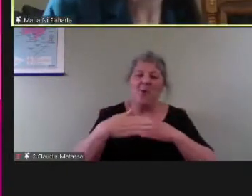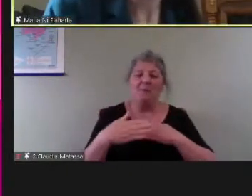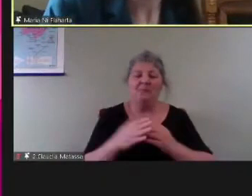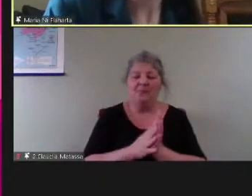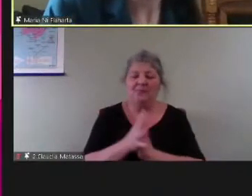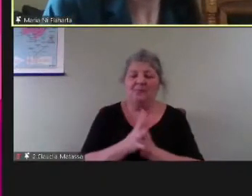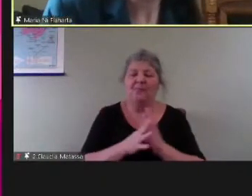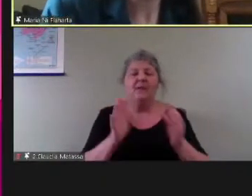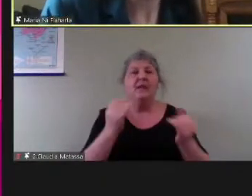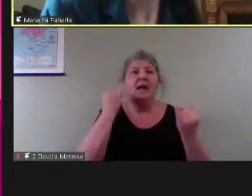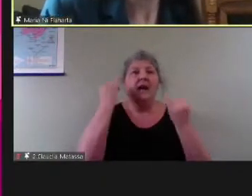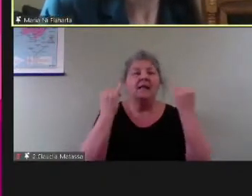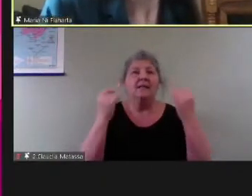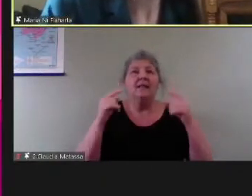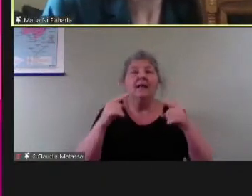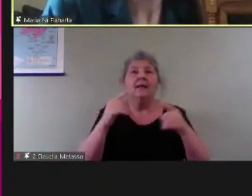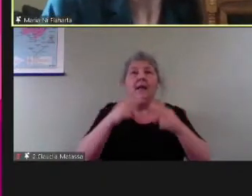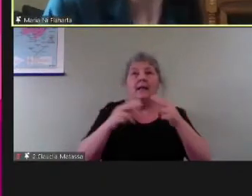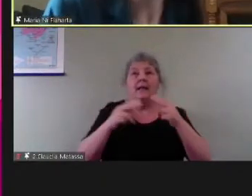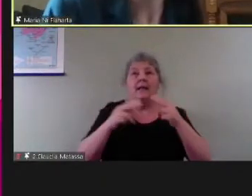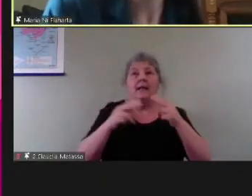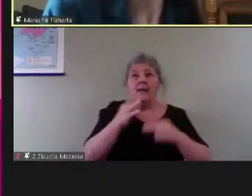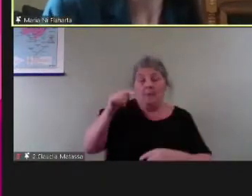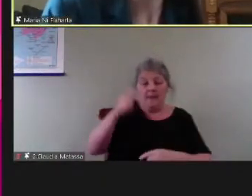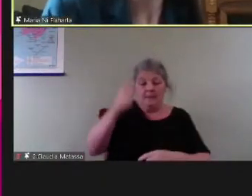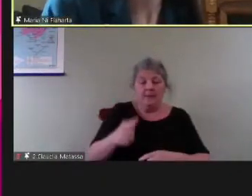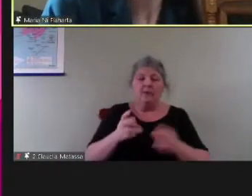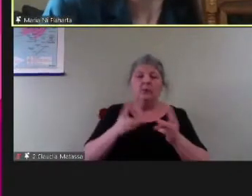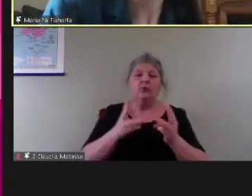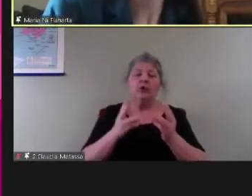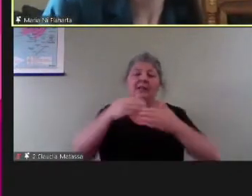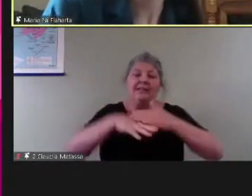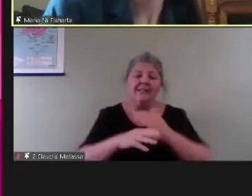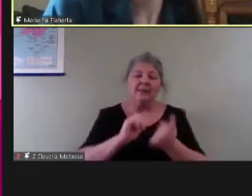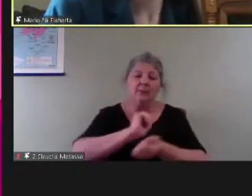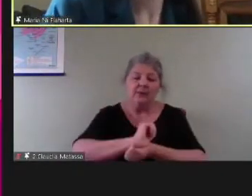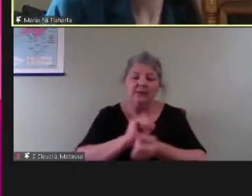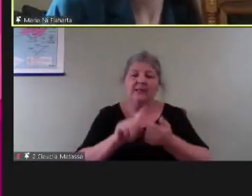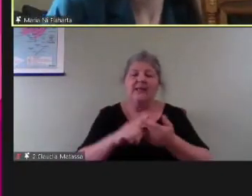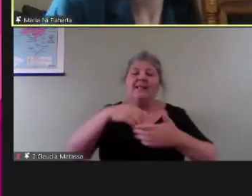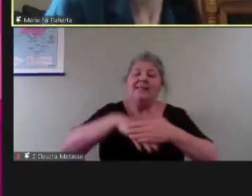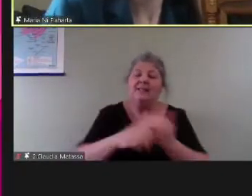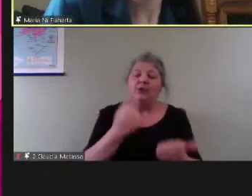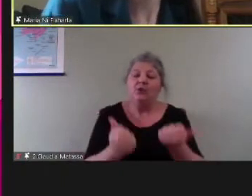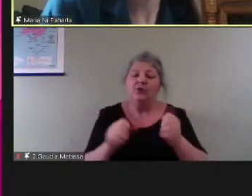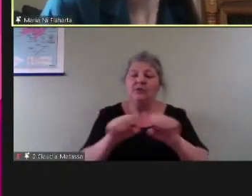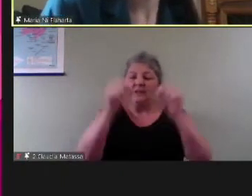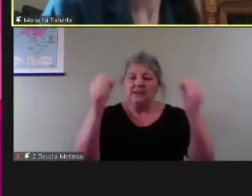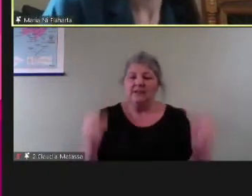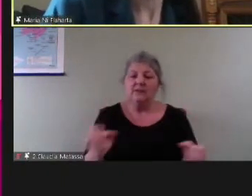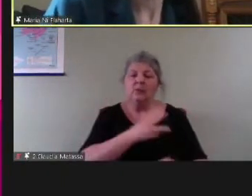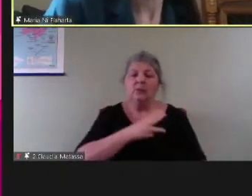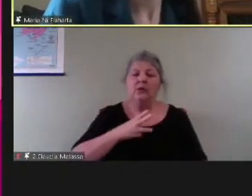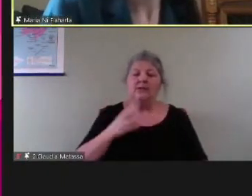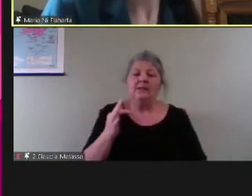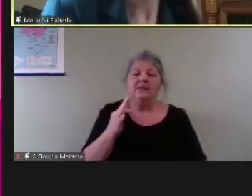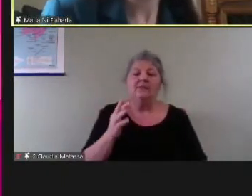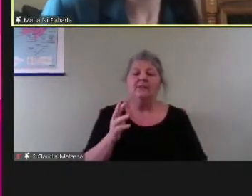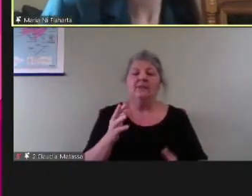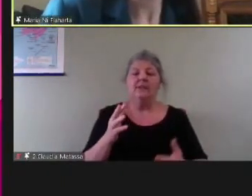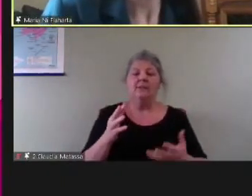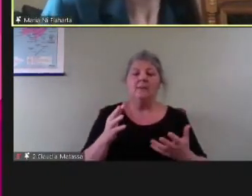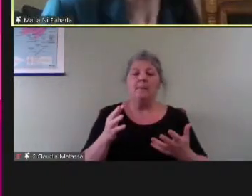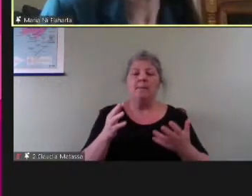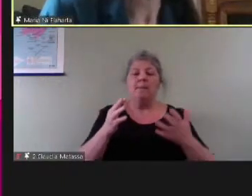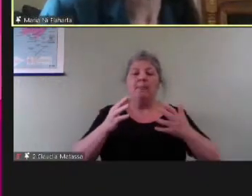idea that came from this particular person with working within prisons and working within the justice system was that if you weren't 18